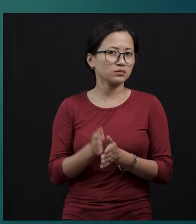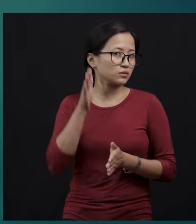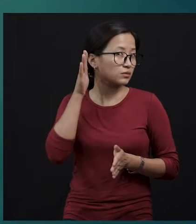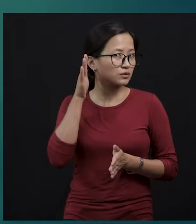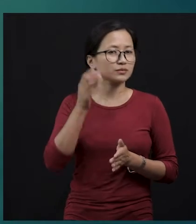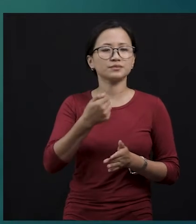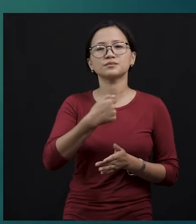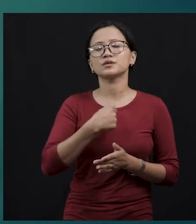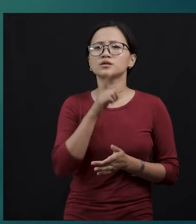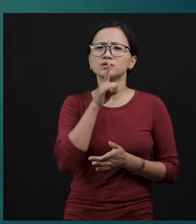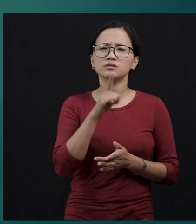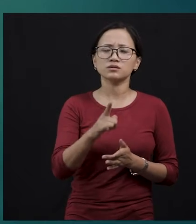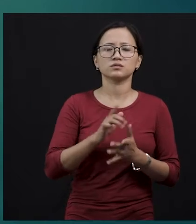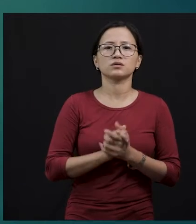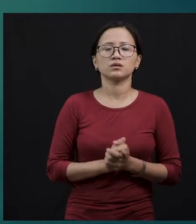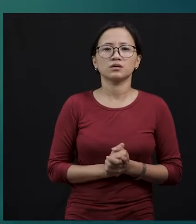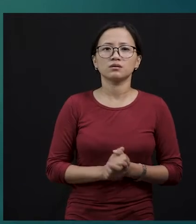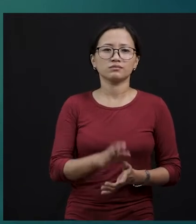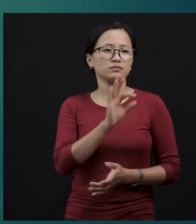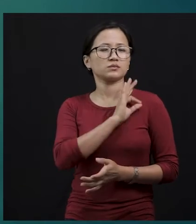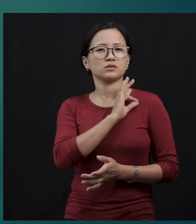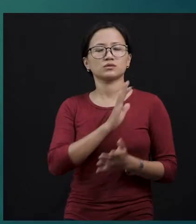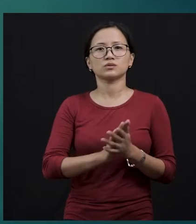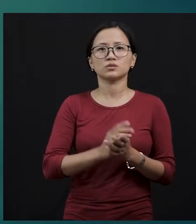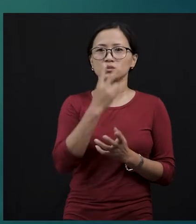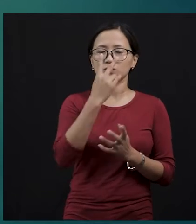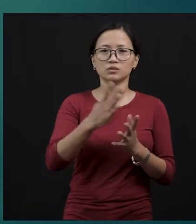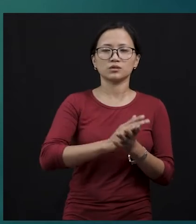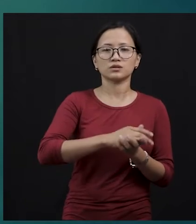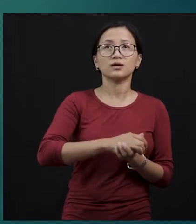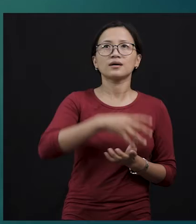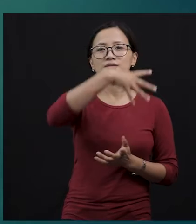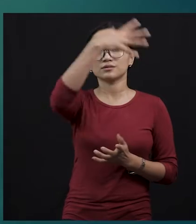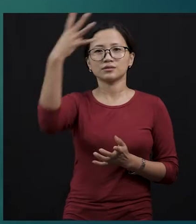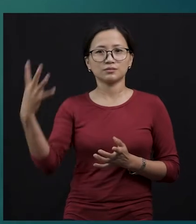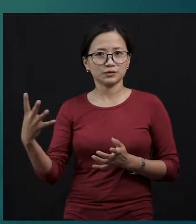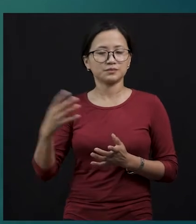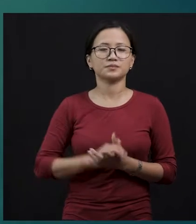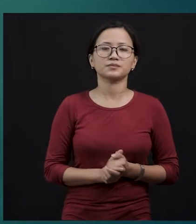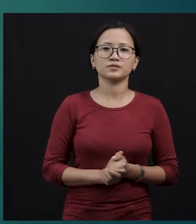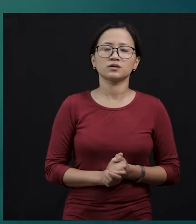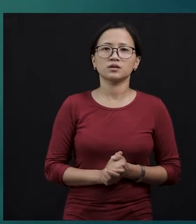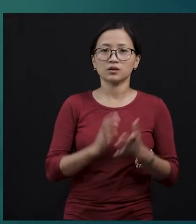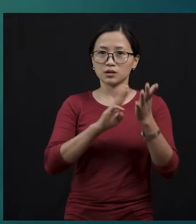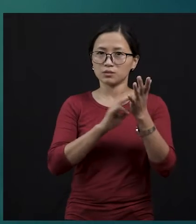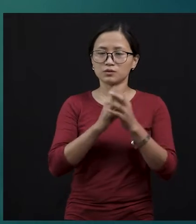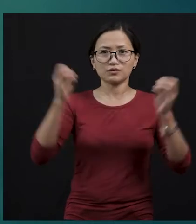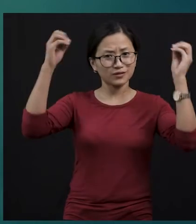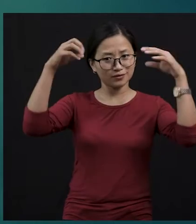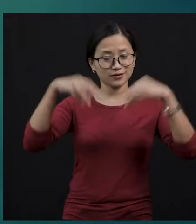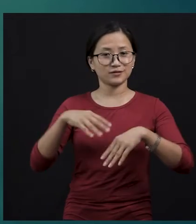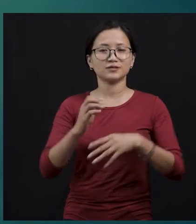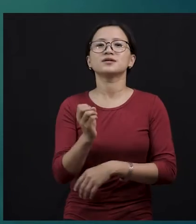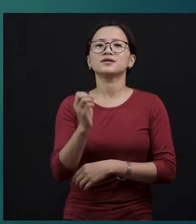now, I'm sure everyone there likes to watch a rainbow. And especially in the monsoon season, we get to see rainbows a